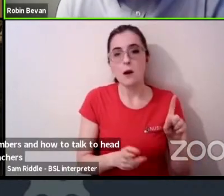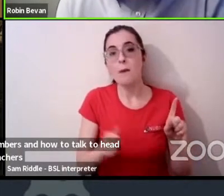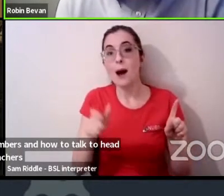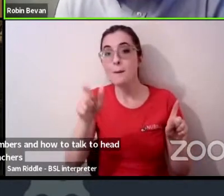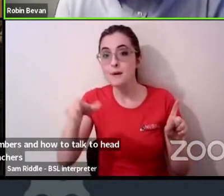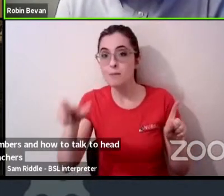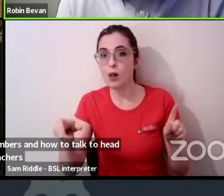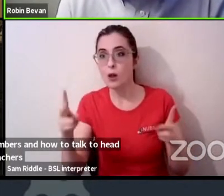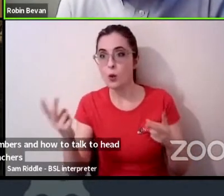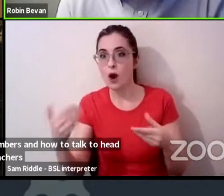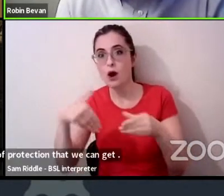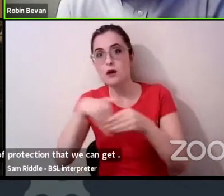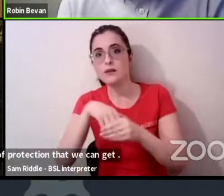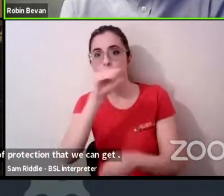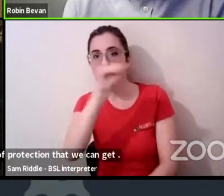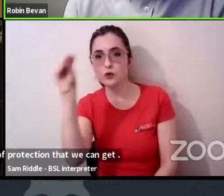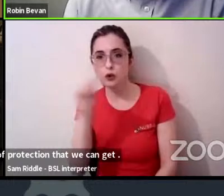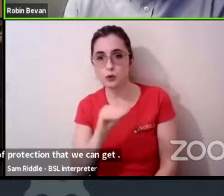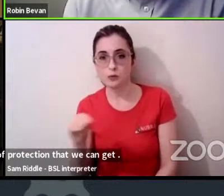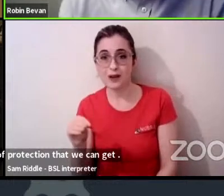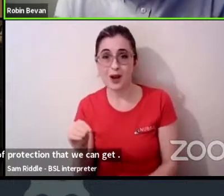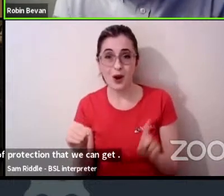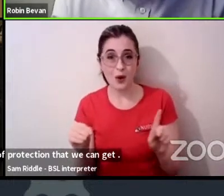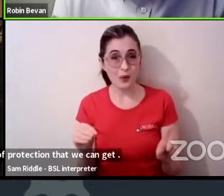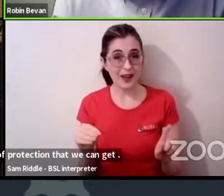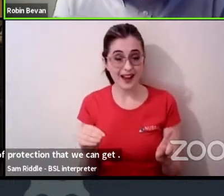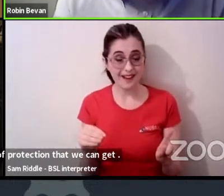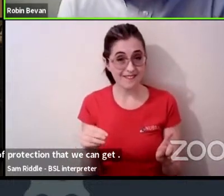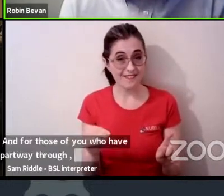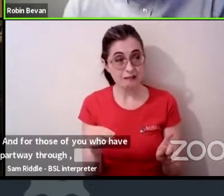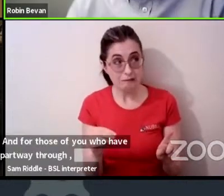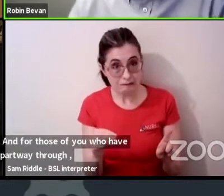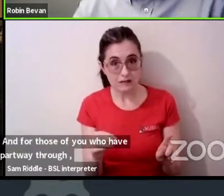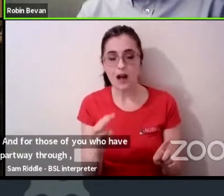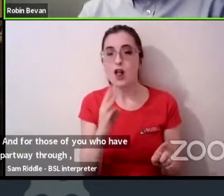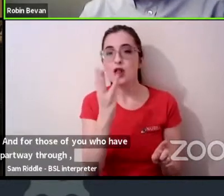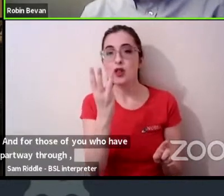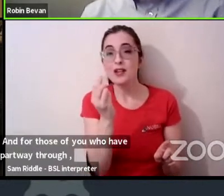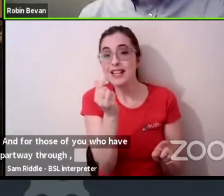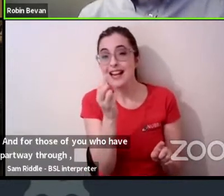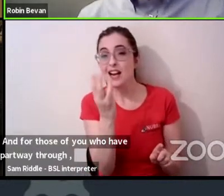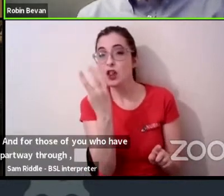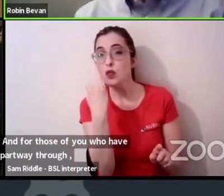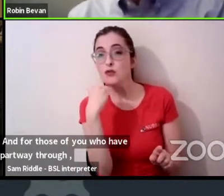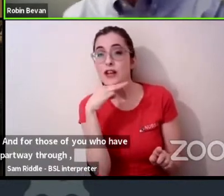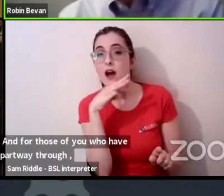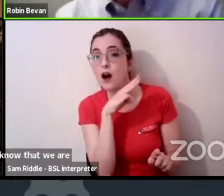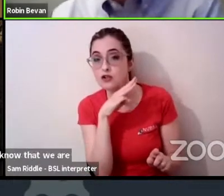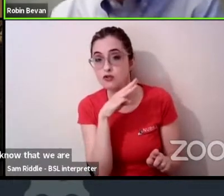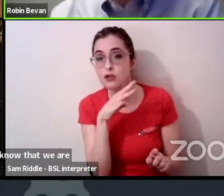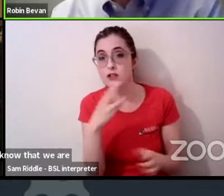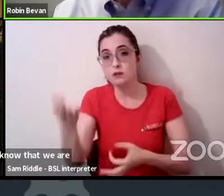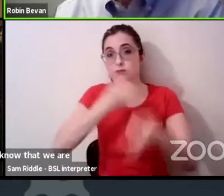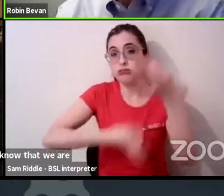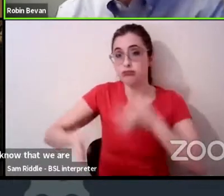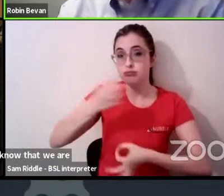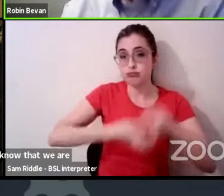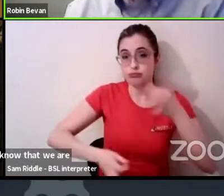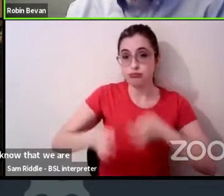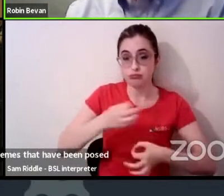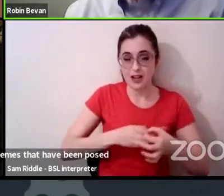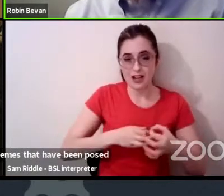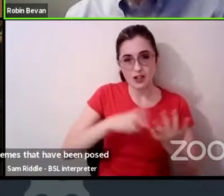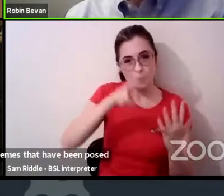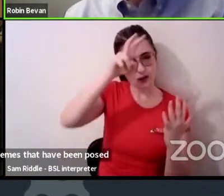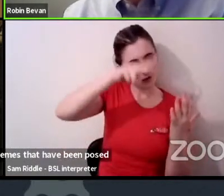call. We've got nearly 300 separate questions posed, so we're catching the themes and directions. We're not going to be